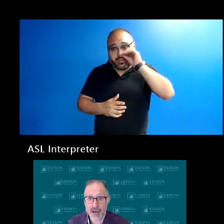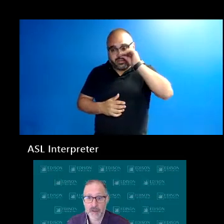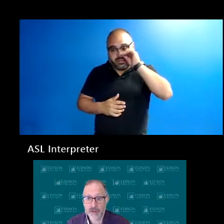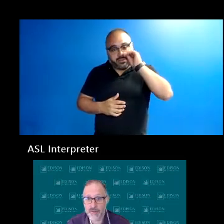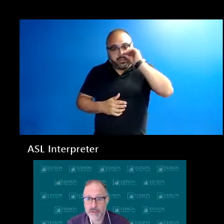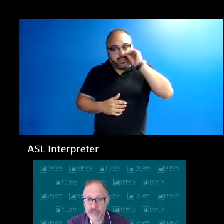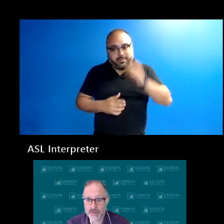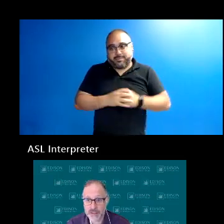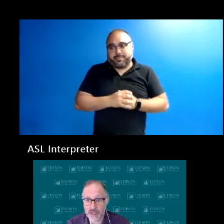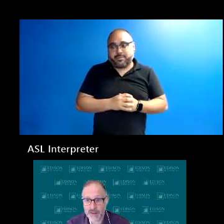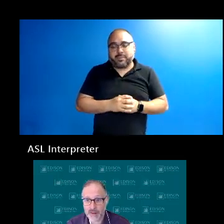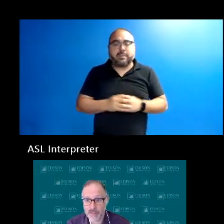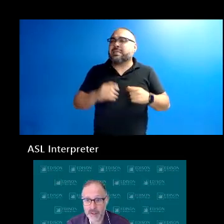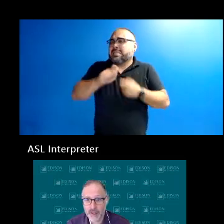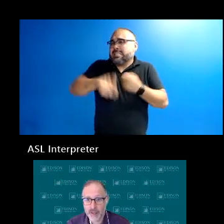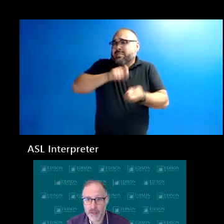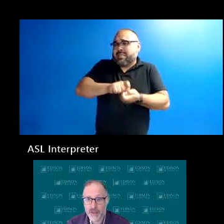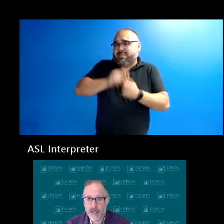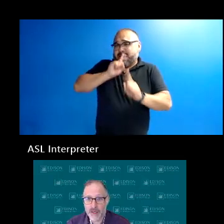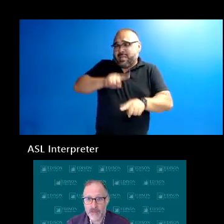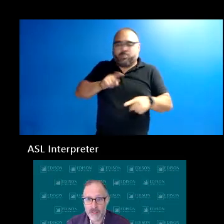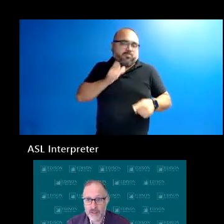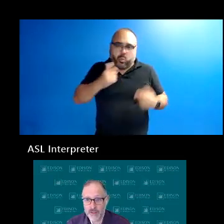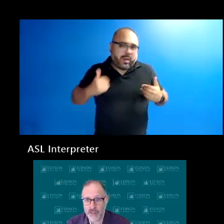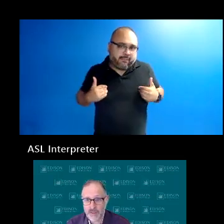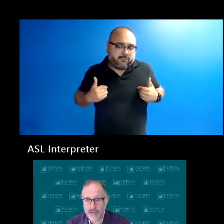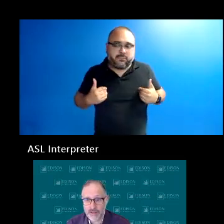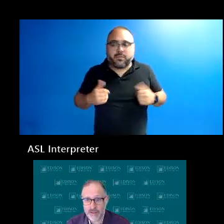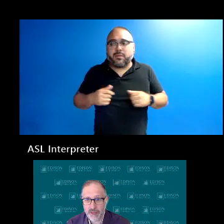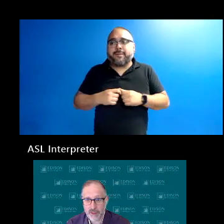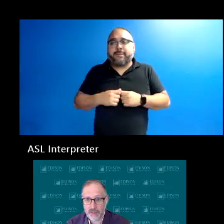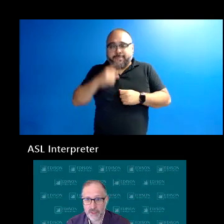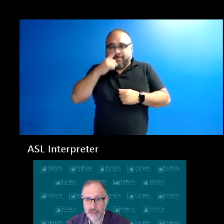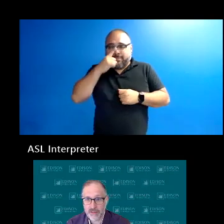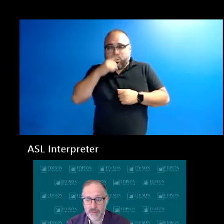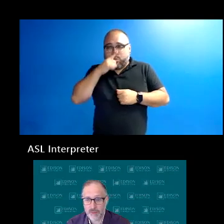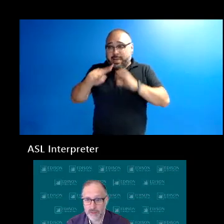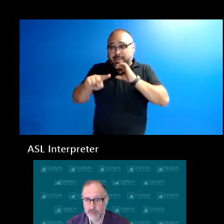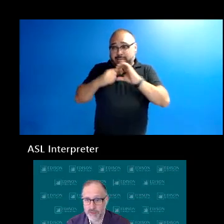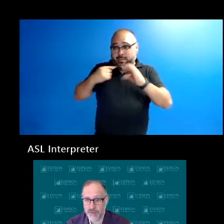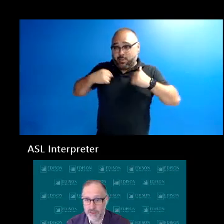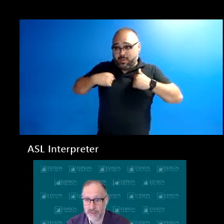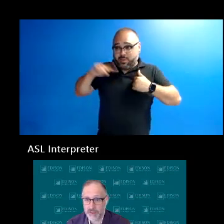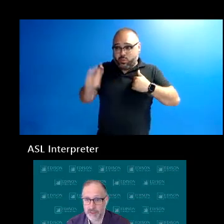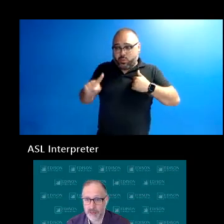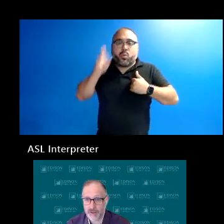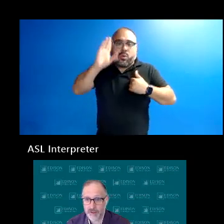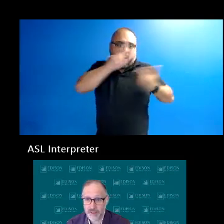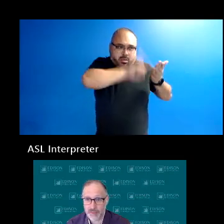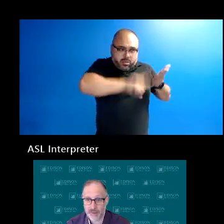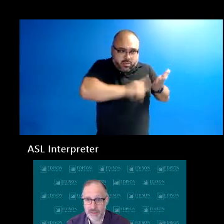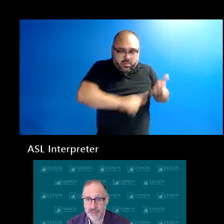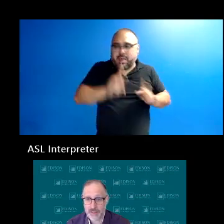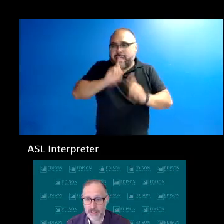Yeah, I don't have the specifics on that, but because you emailed that question, we'll definitely look into it. I do not know how